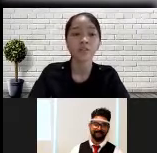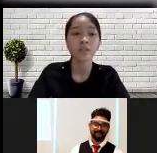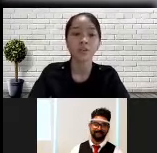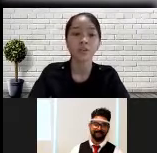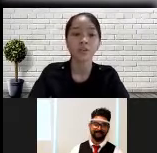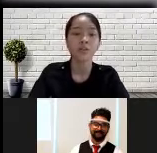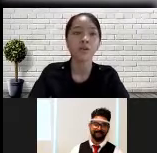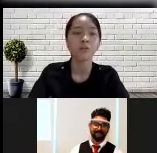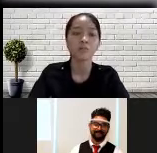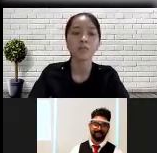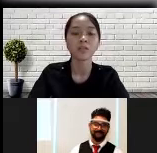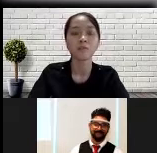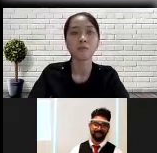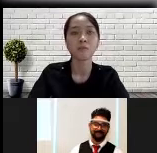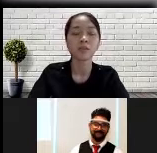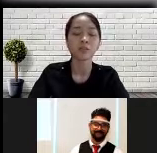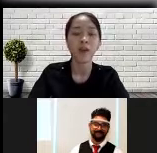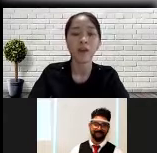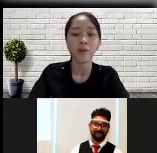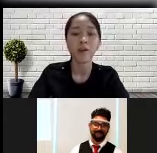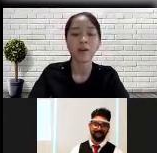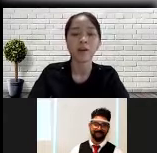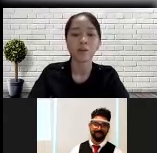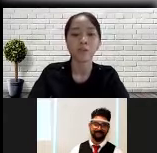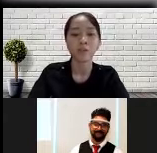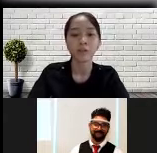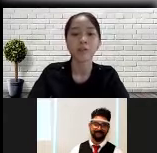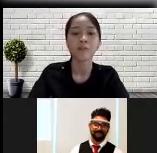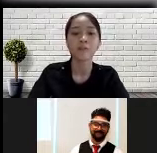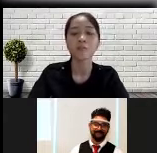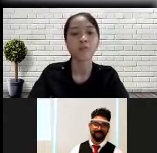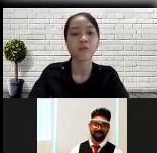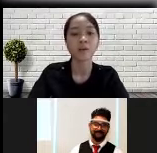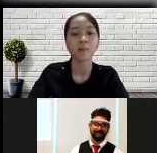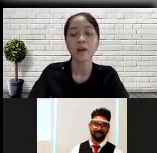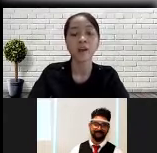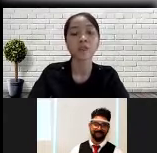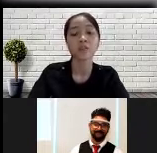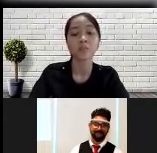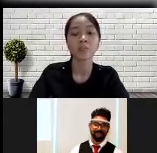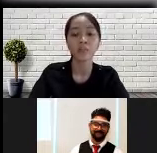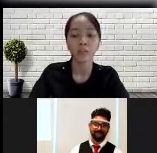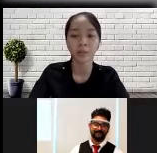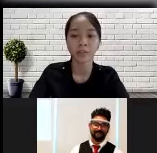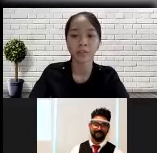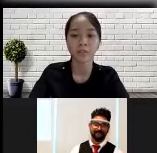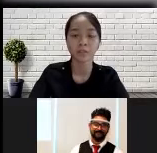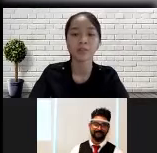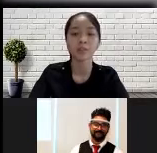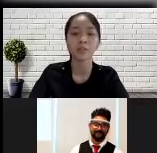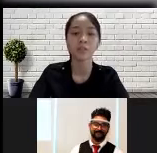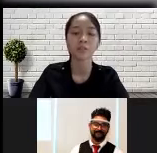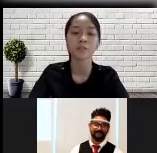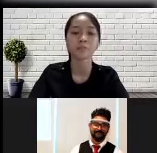risk of aspiration, which means the food going into the airway, or choking for both adults or pediatric patients